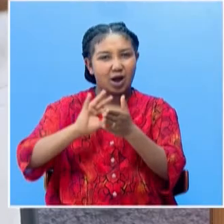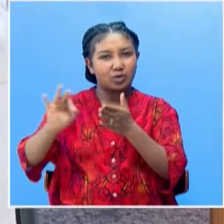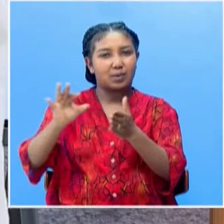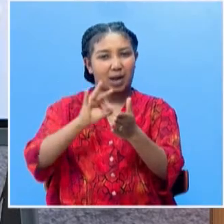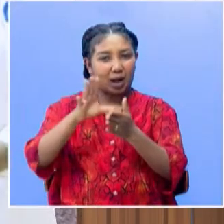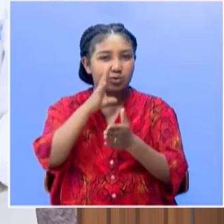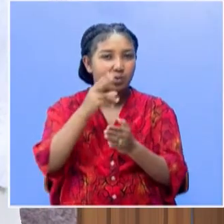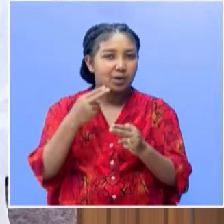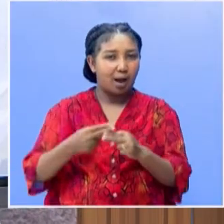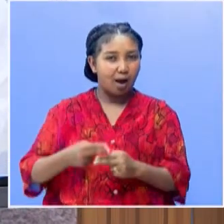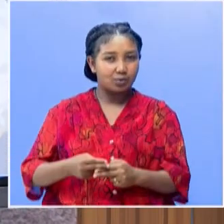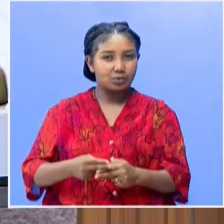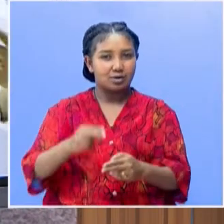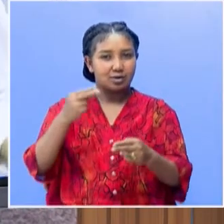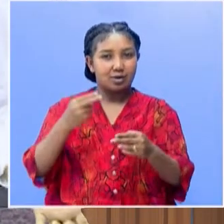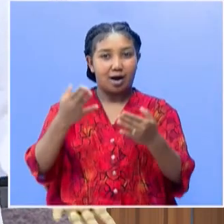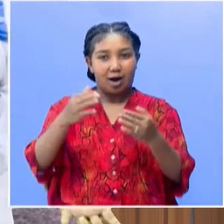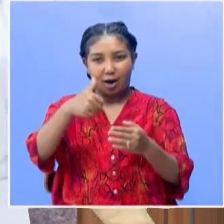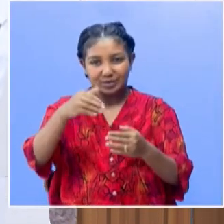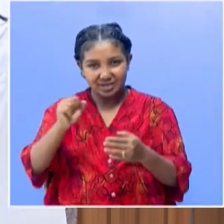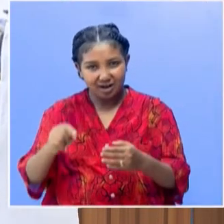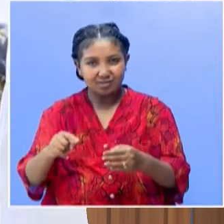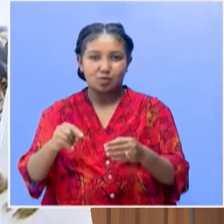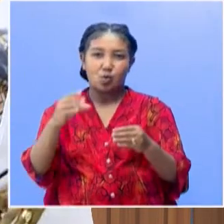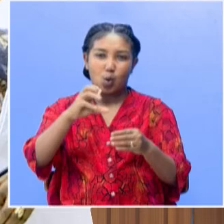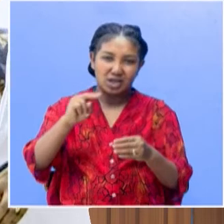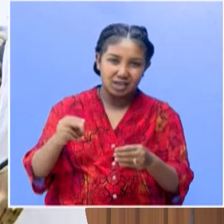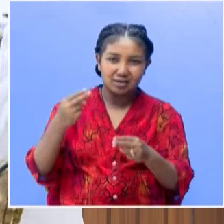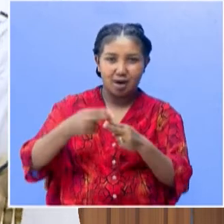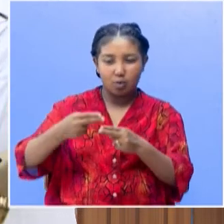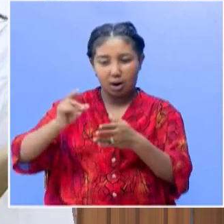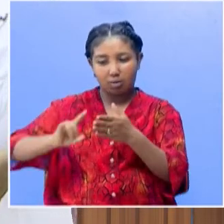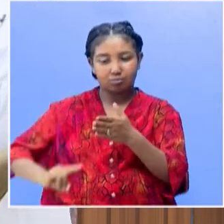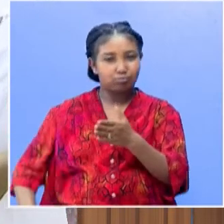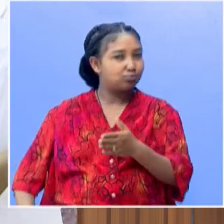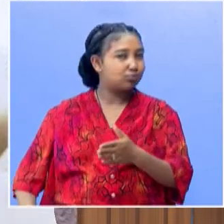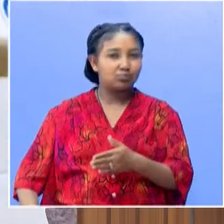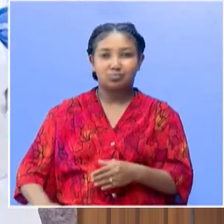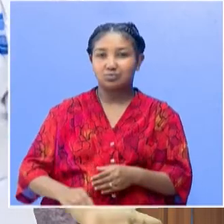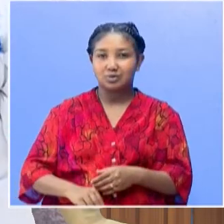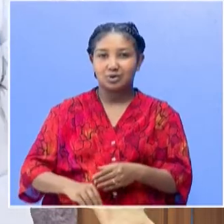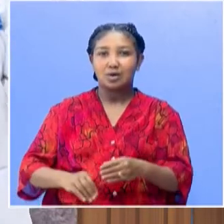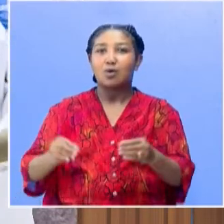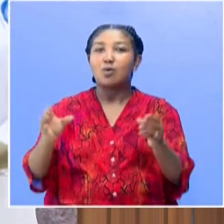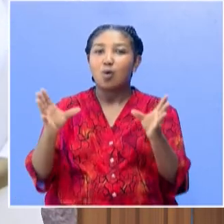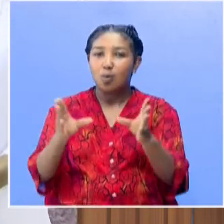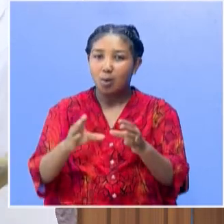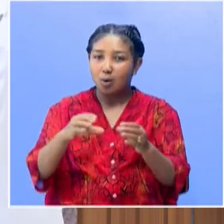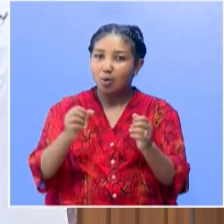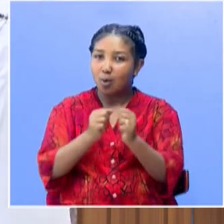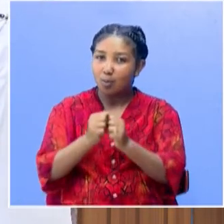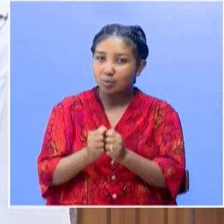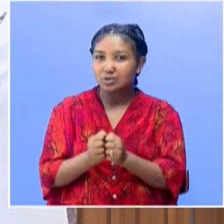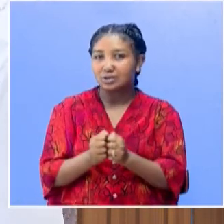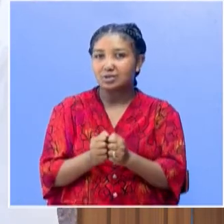countable nouns, uncountable nouns, now abstract nouns, concrete nouns. Oh my God. Compound nouns,